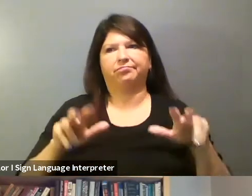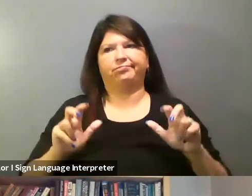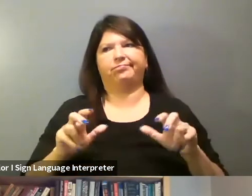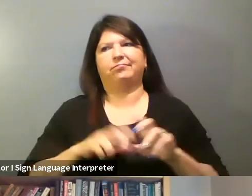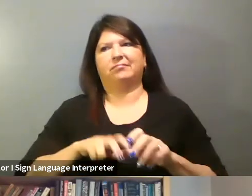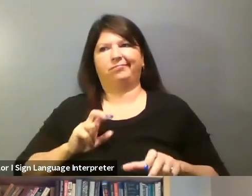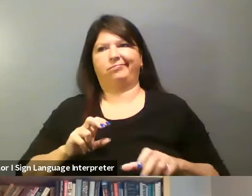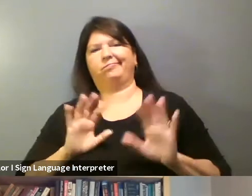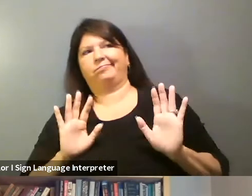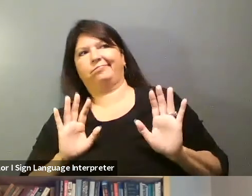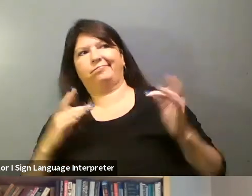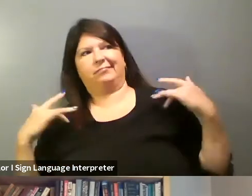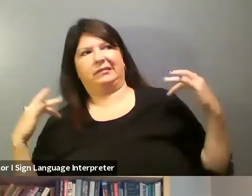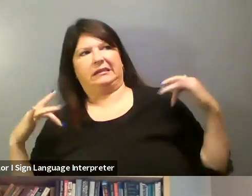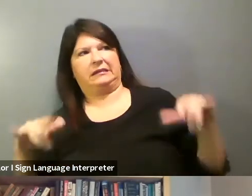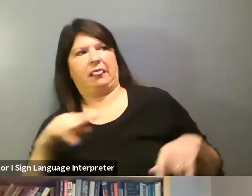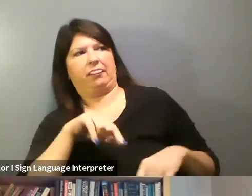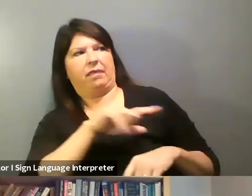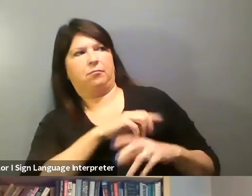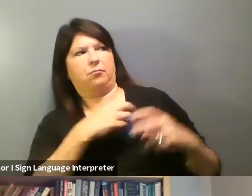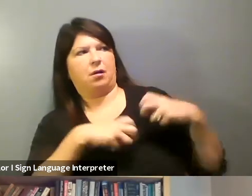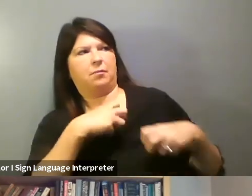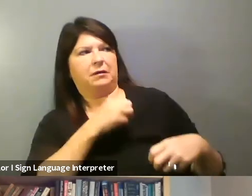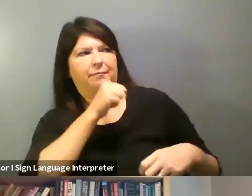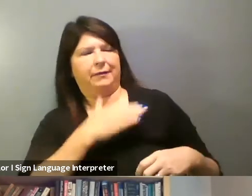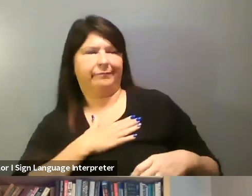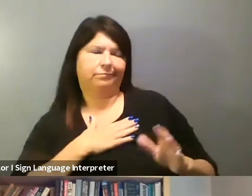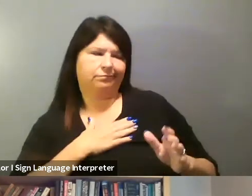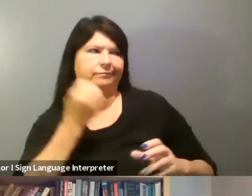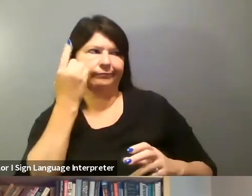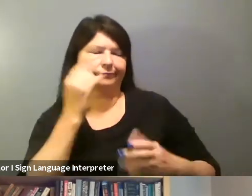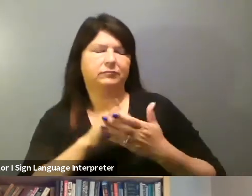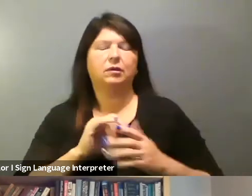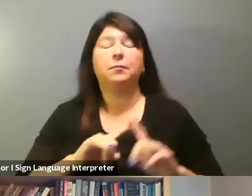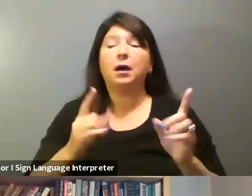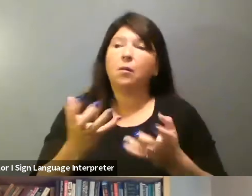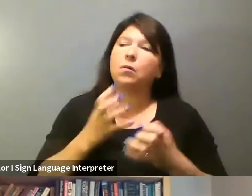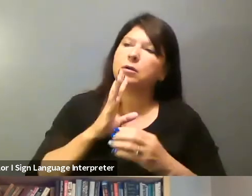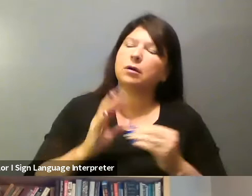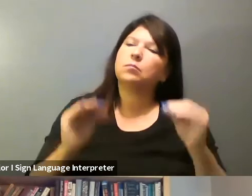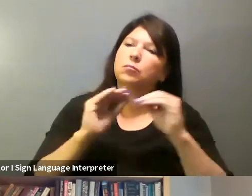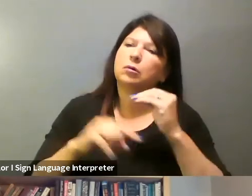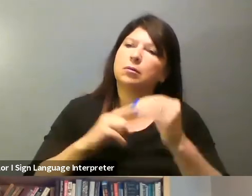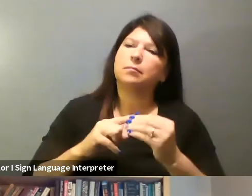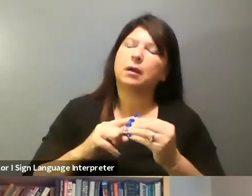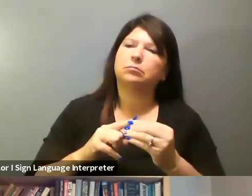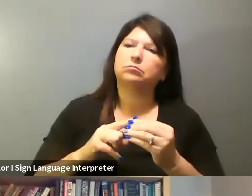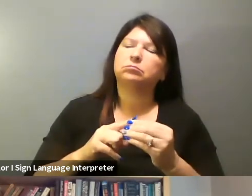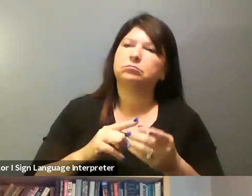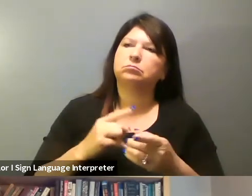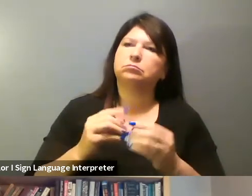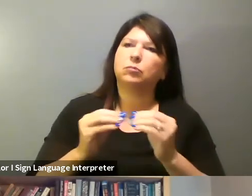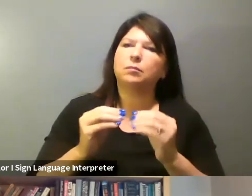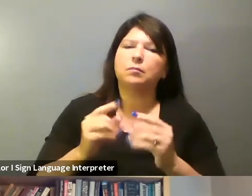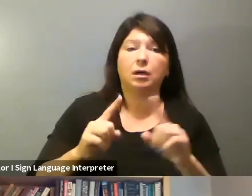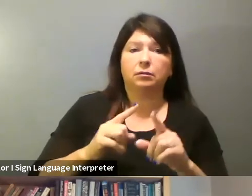So I'm going to talk to you a little bit more, but back and forth, feel free to chime in if you want to ask Mia some